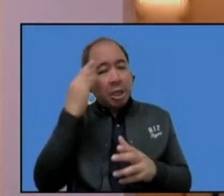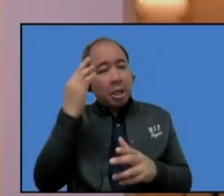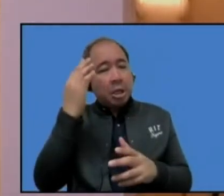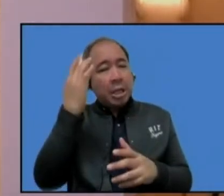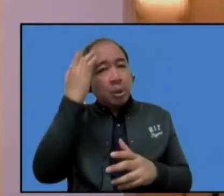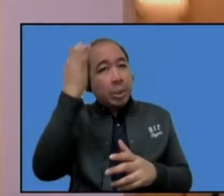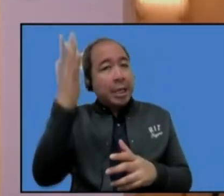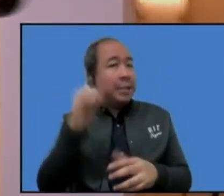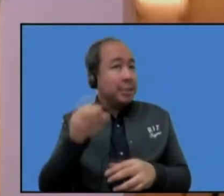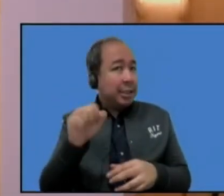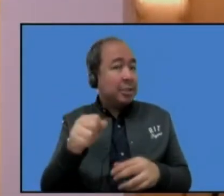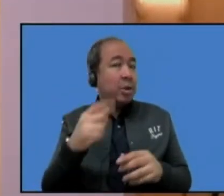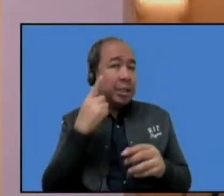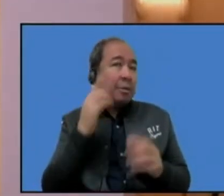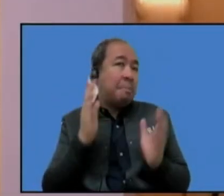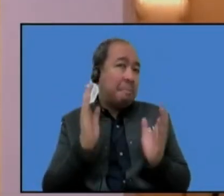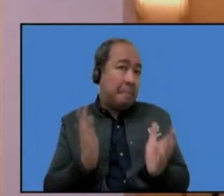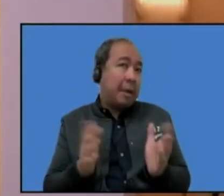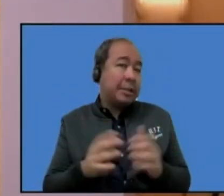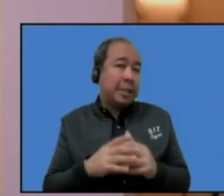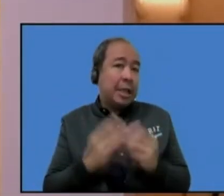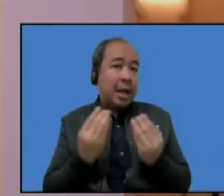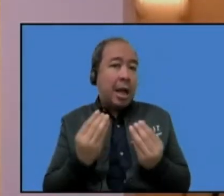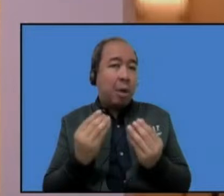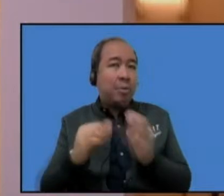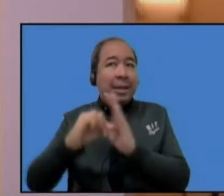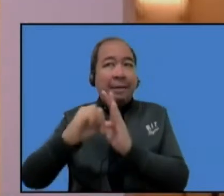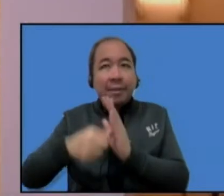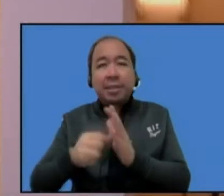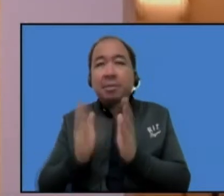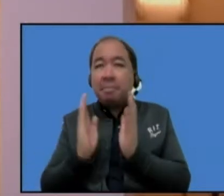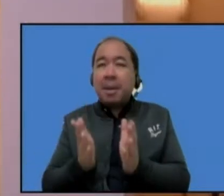maybe these need to be strengthened, highlighted, and